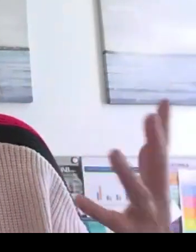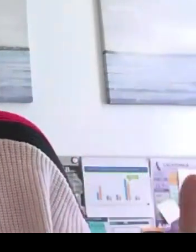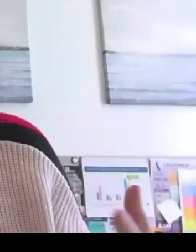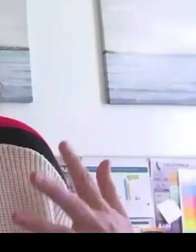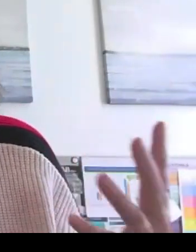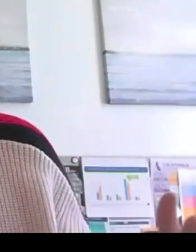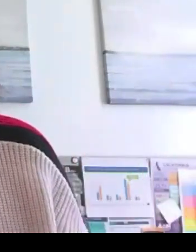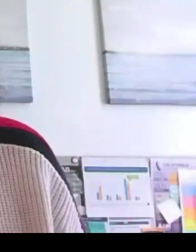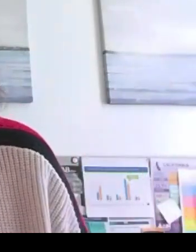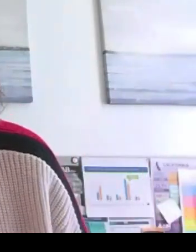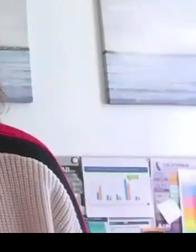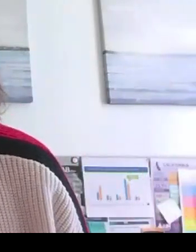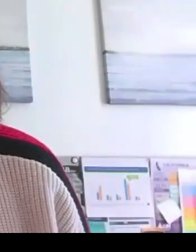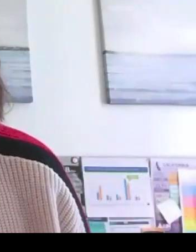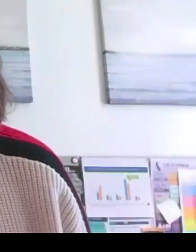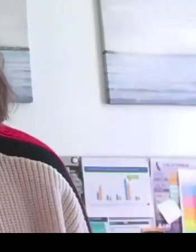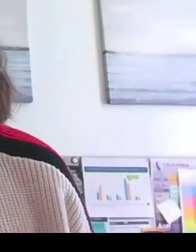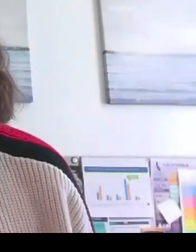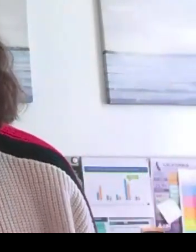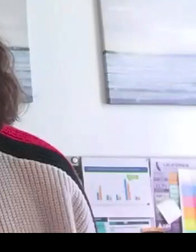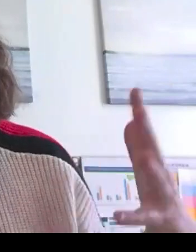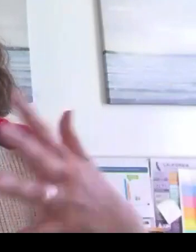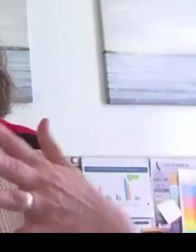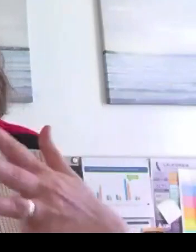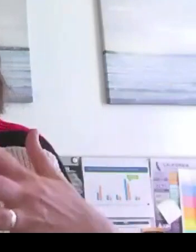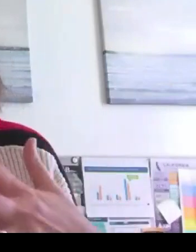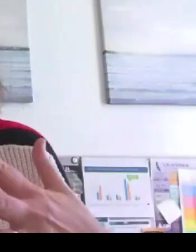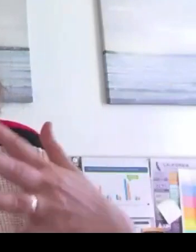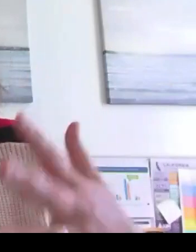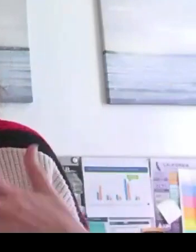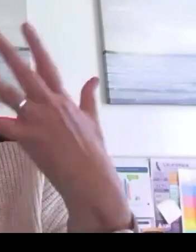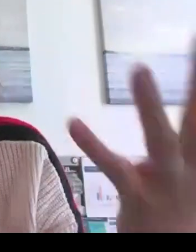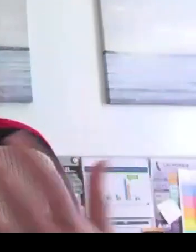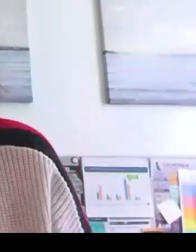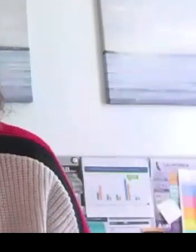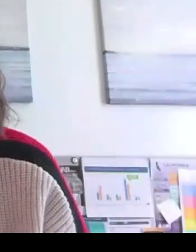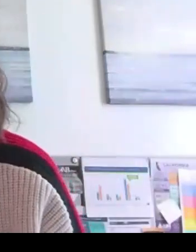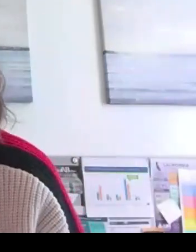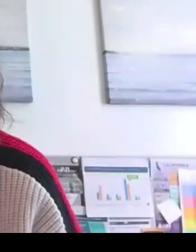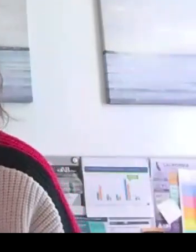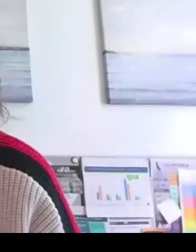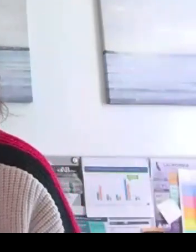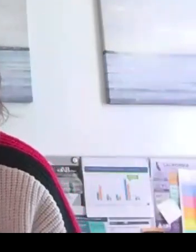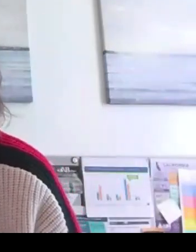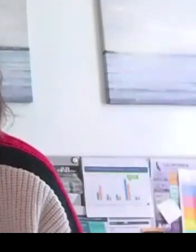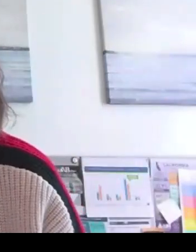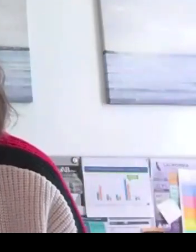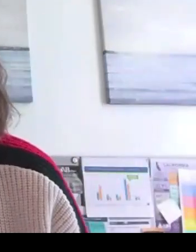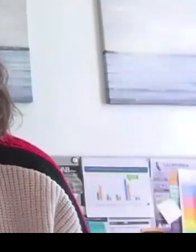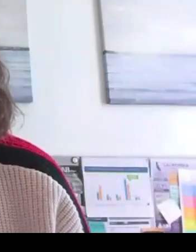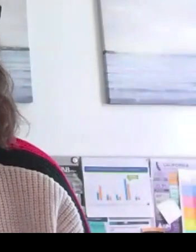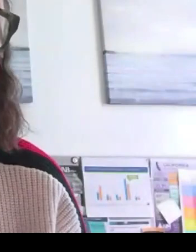thinking about ways we can use the marriage of systems to create these different is really the time